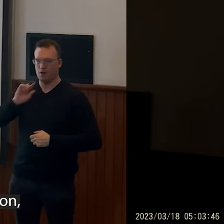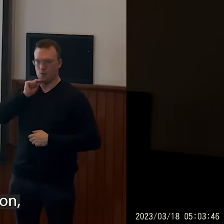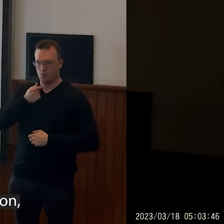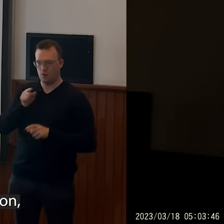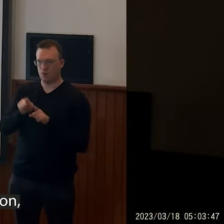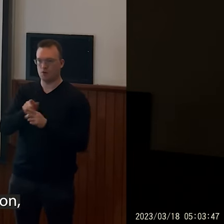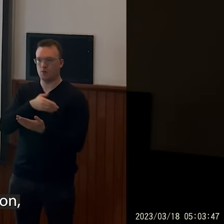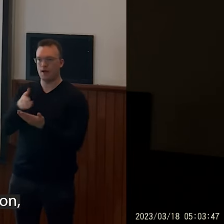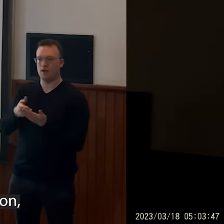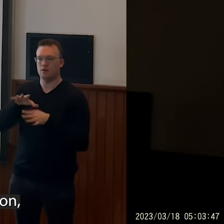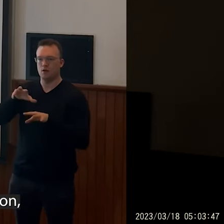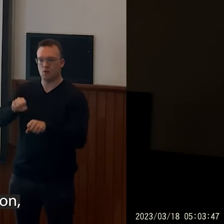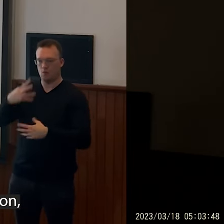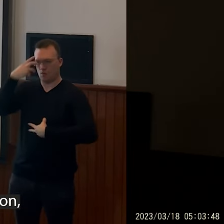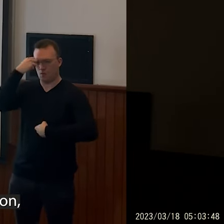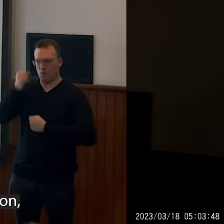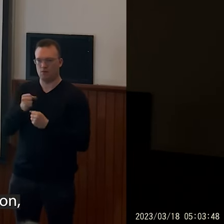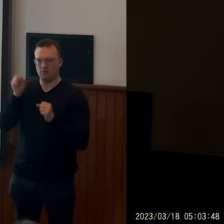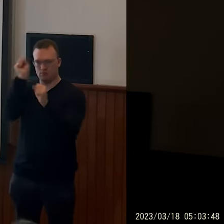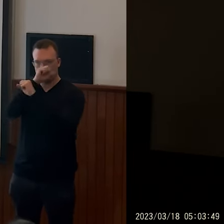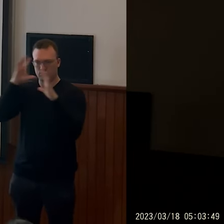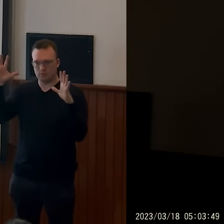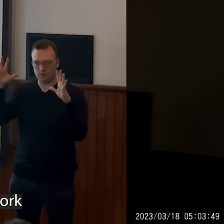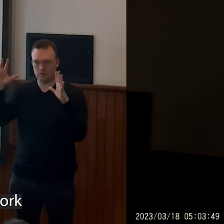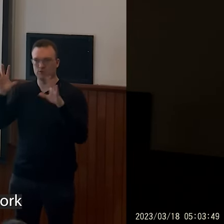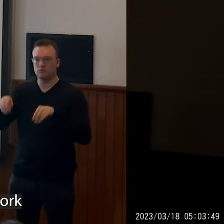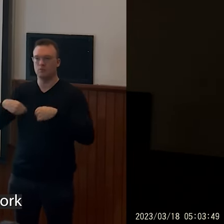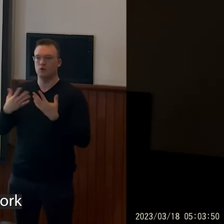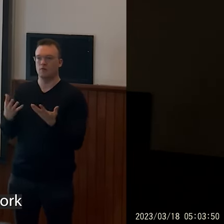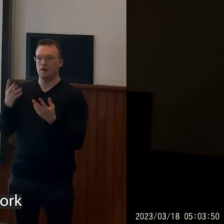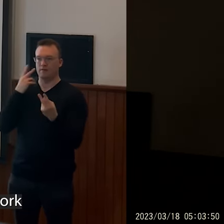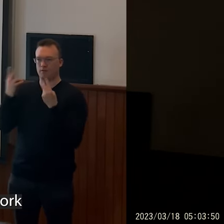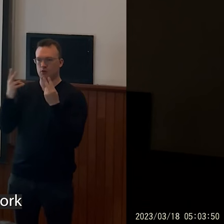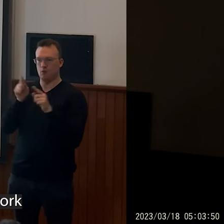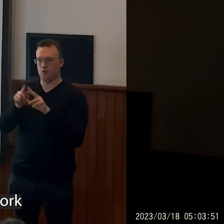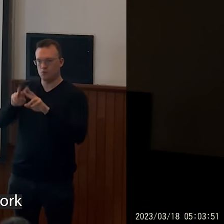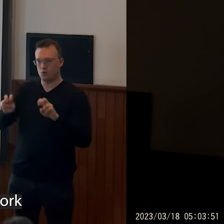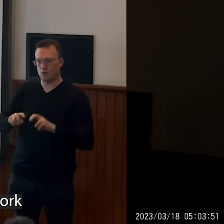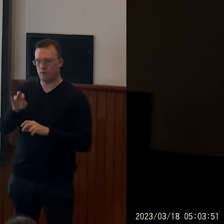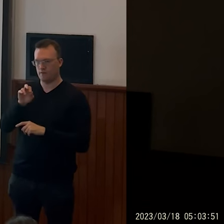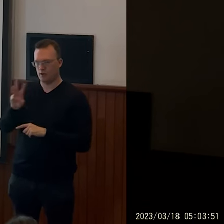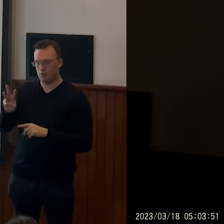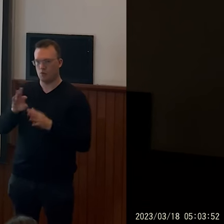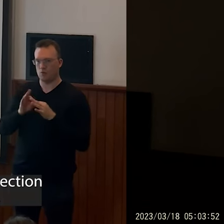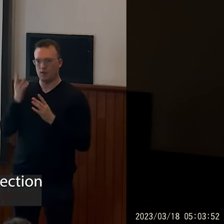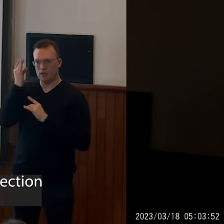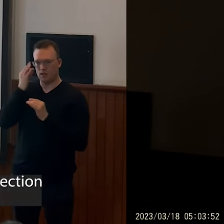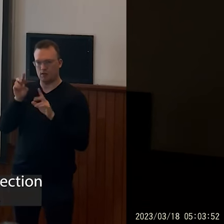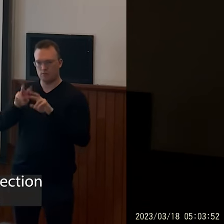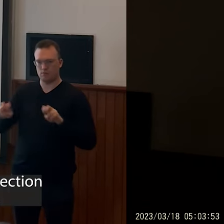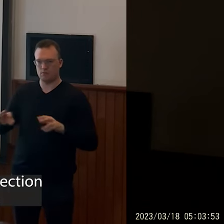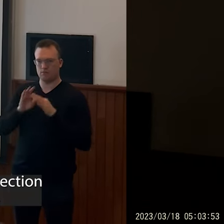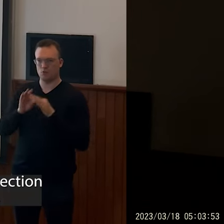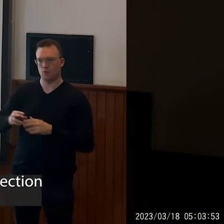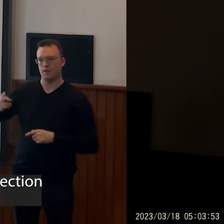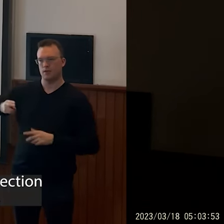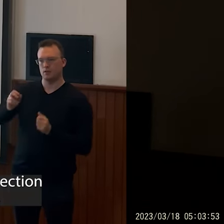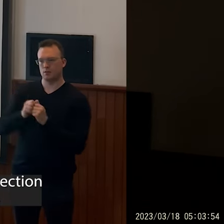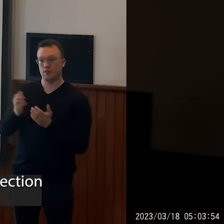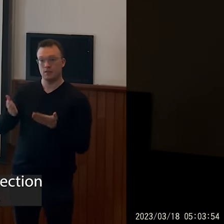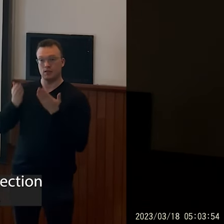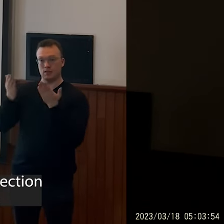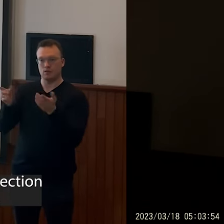and anti-colonial imagination provide visual and critical frameworks to think through the history of